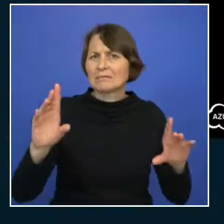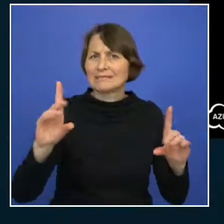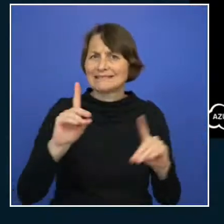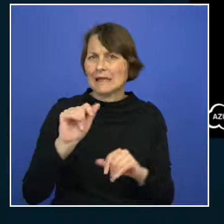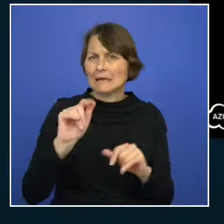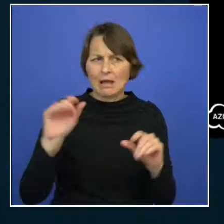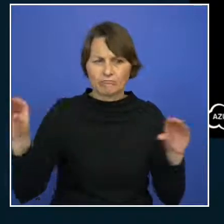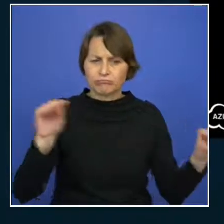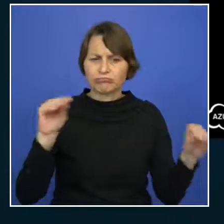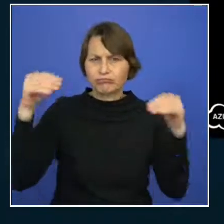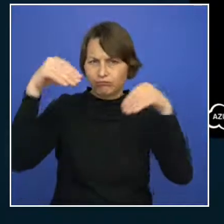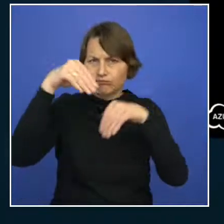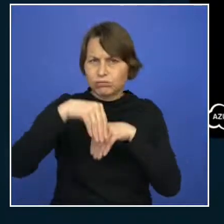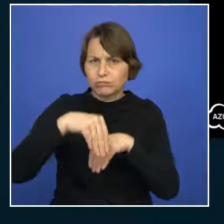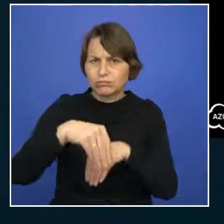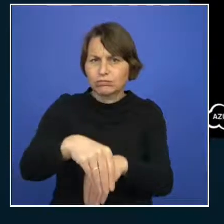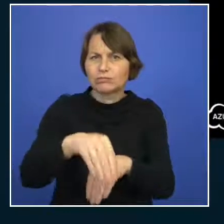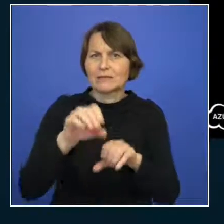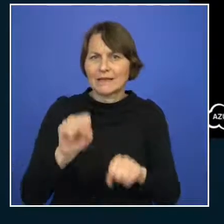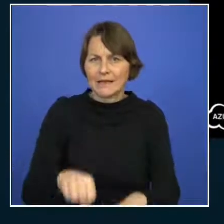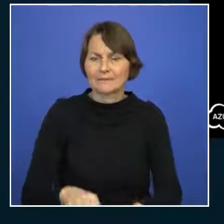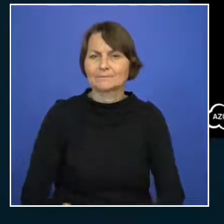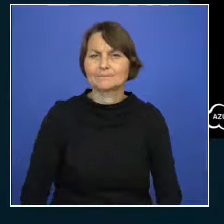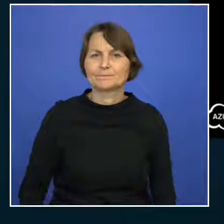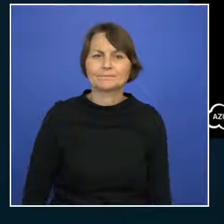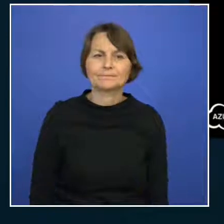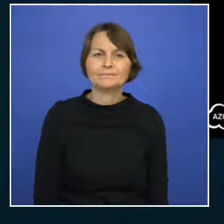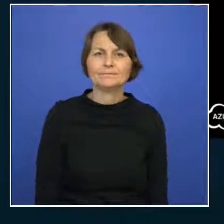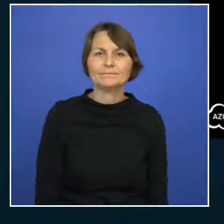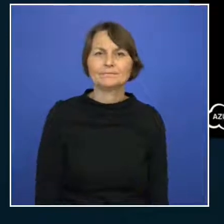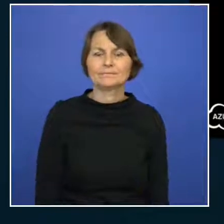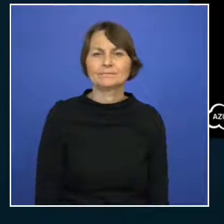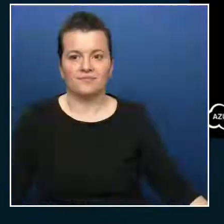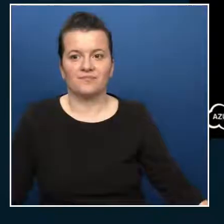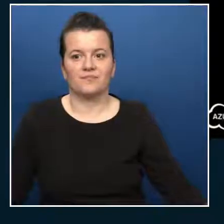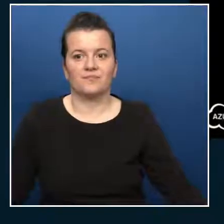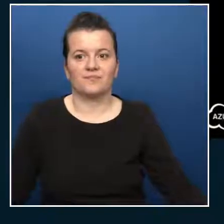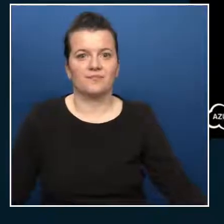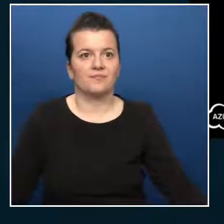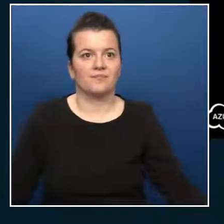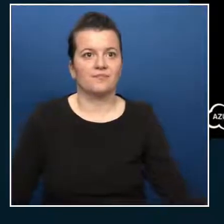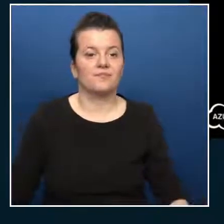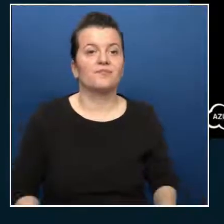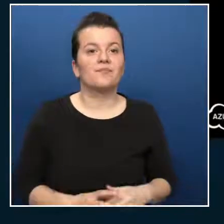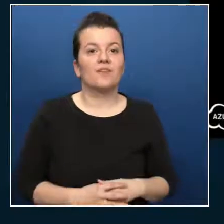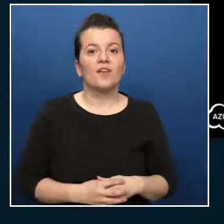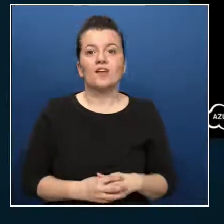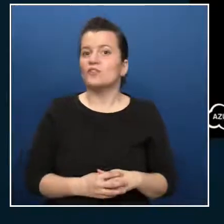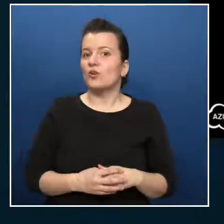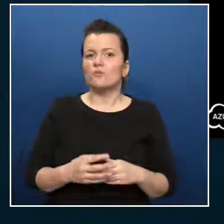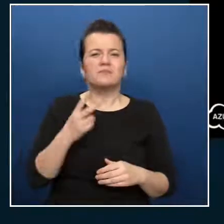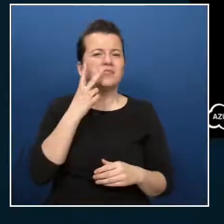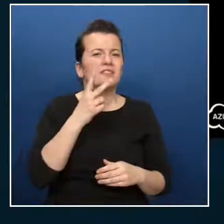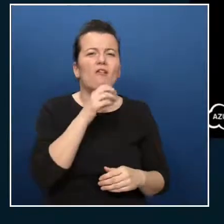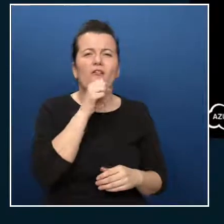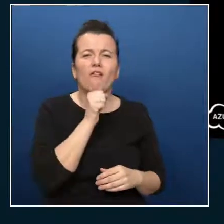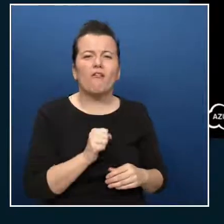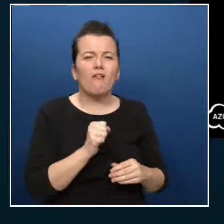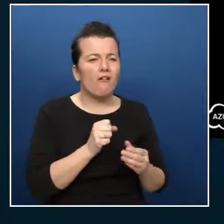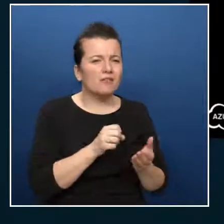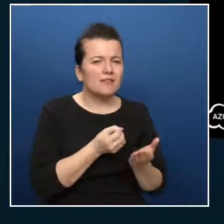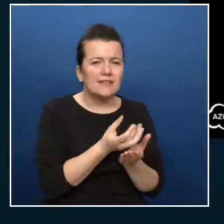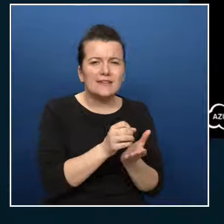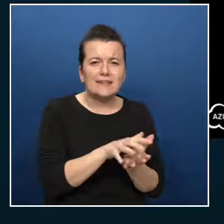also, don't move to the cloud with your old dummy data. Like sometimes